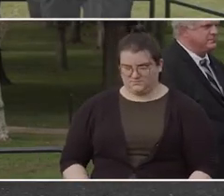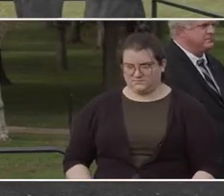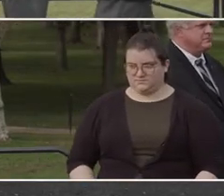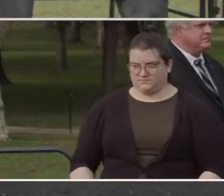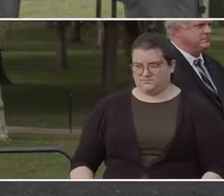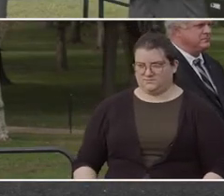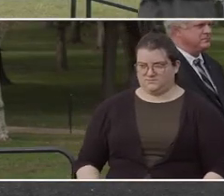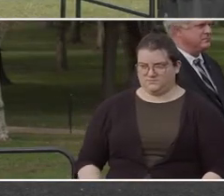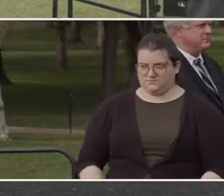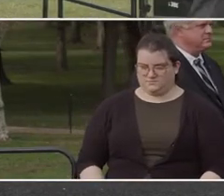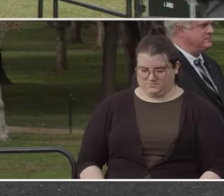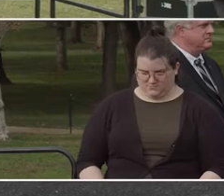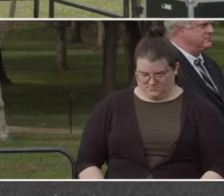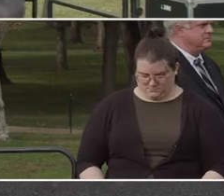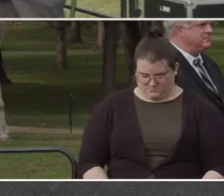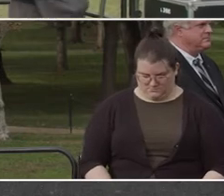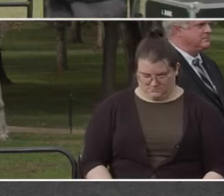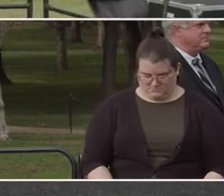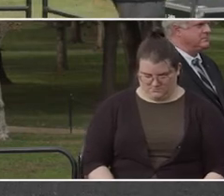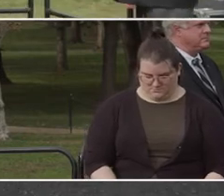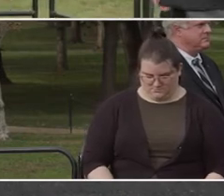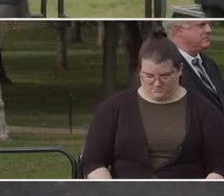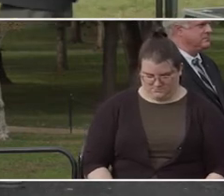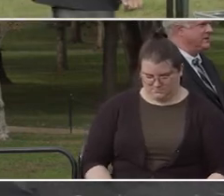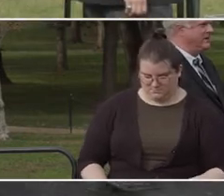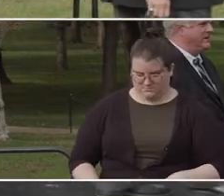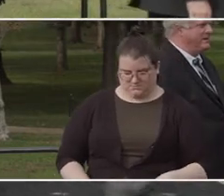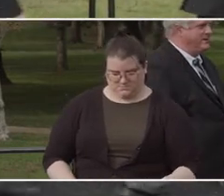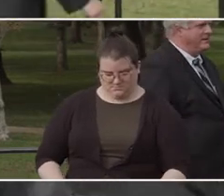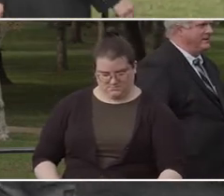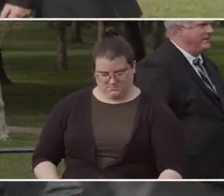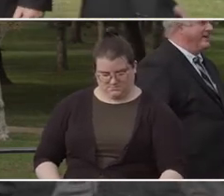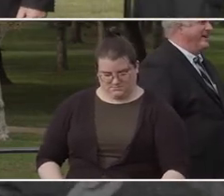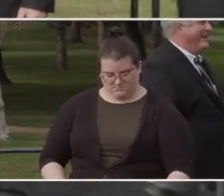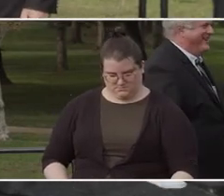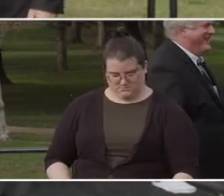Thank you. That was beautiful. And by the way, Army has a hell of a football team this year, and Navy doesn't.